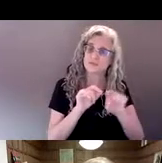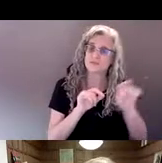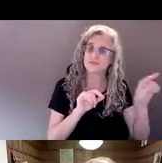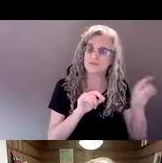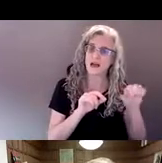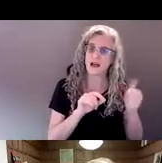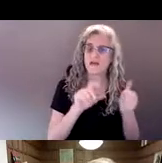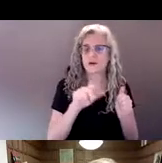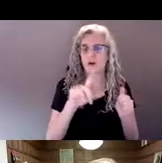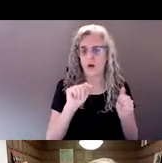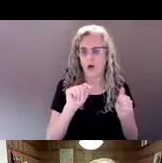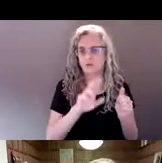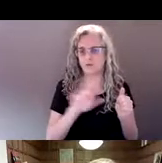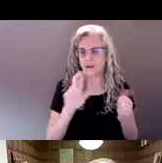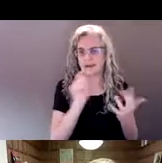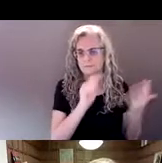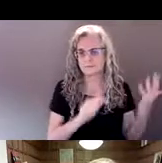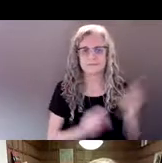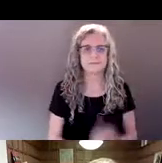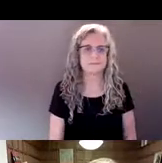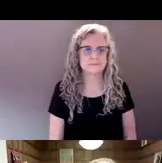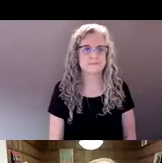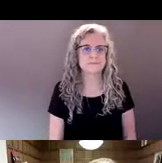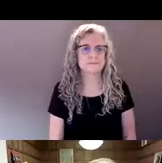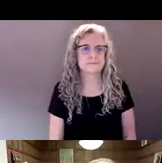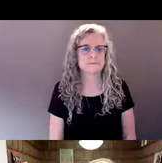many other thinkers we could point to.